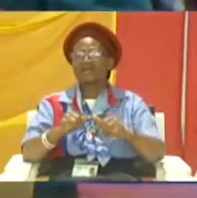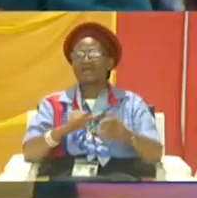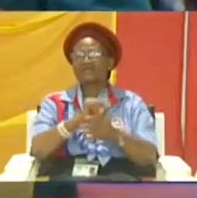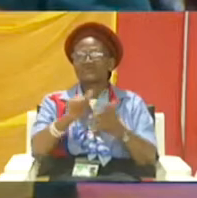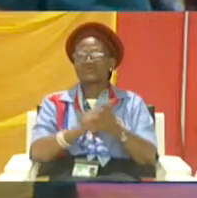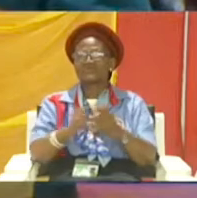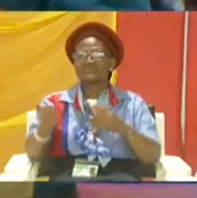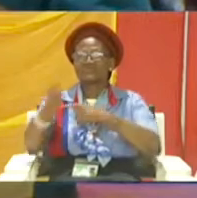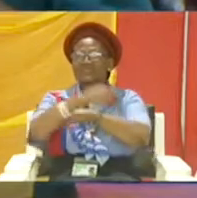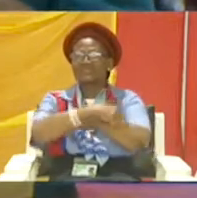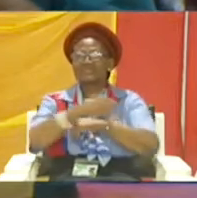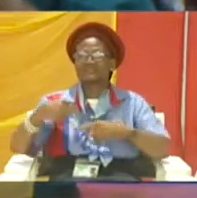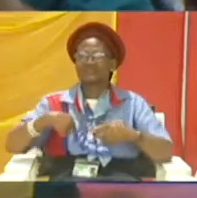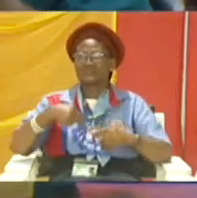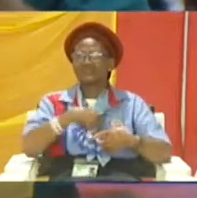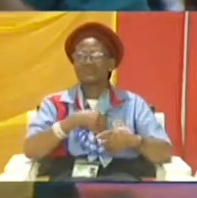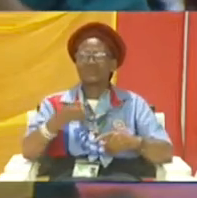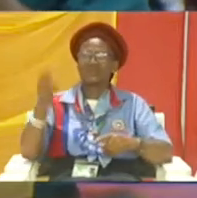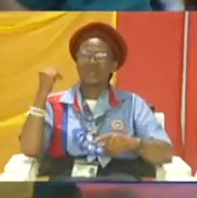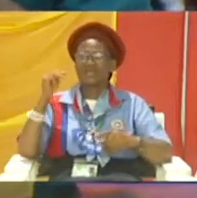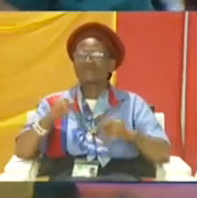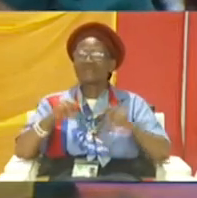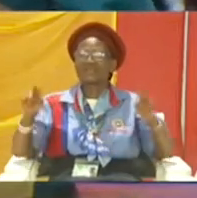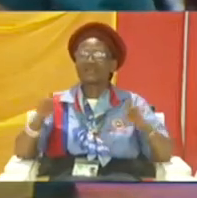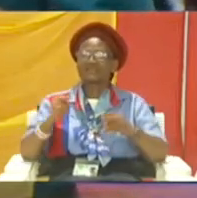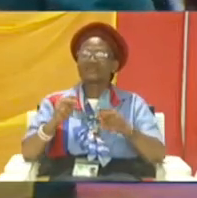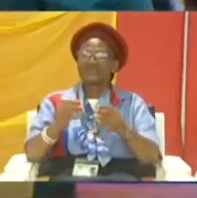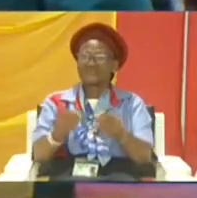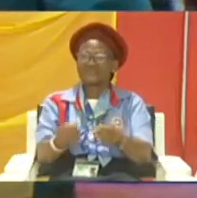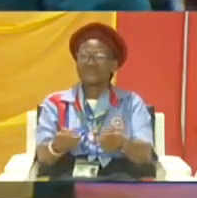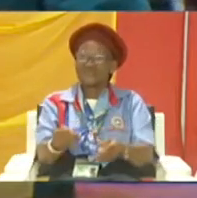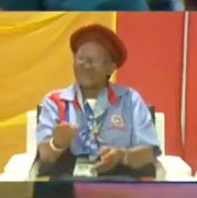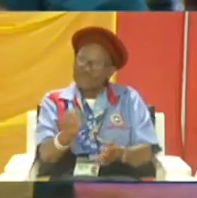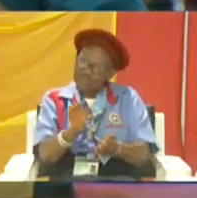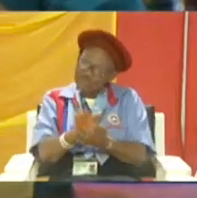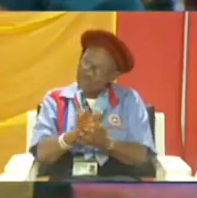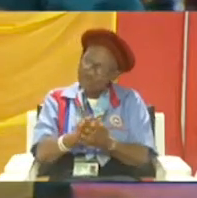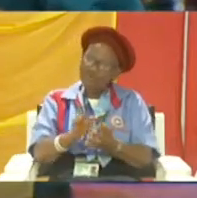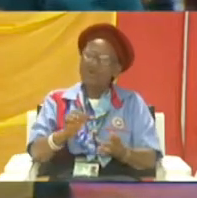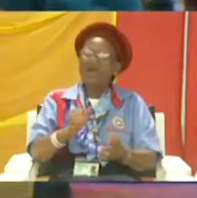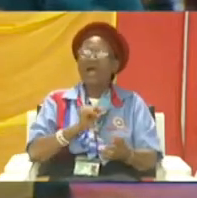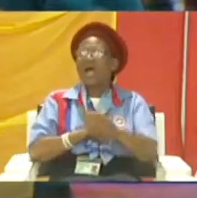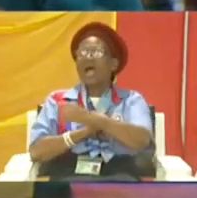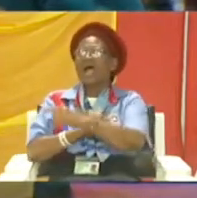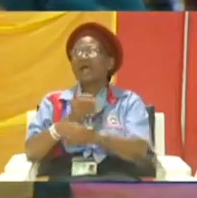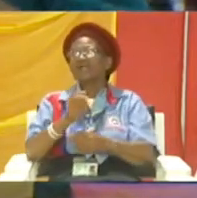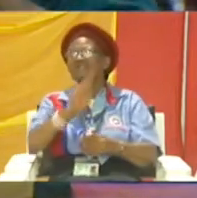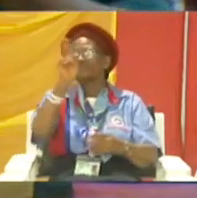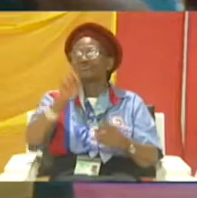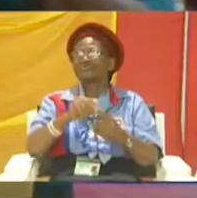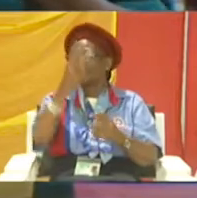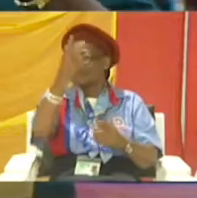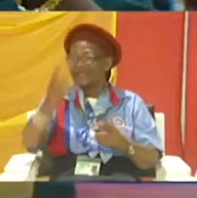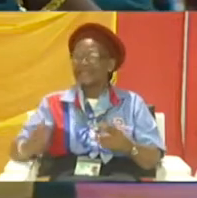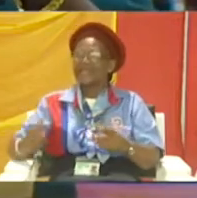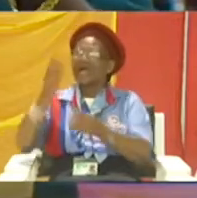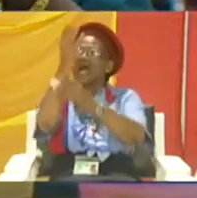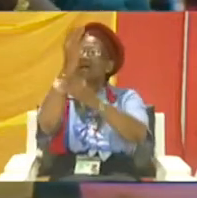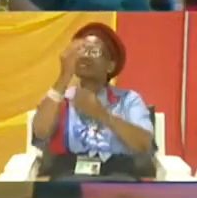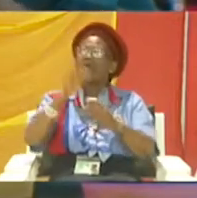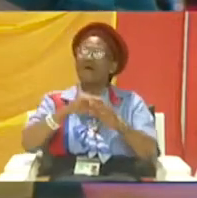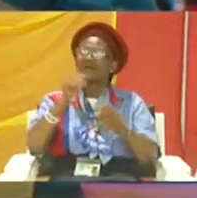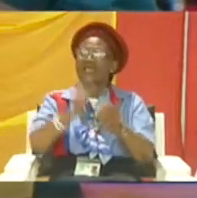few. I used to lay hands on everybody who came. And I laid hands